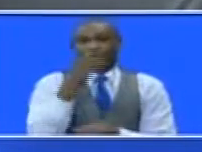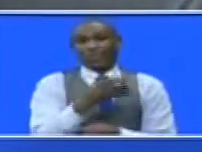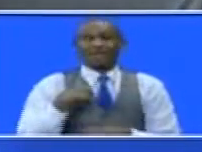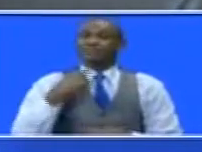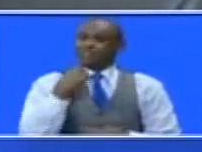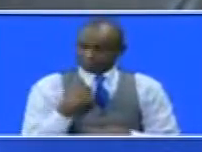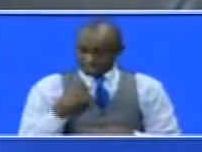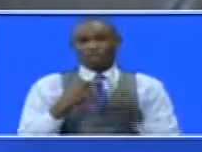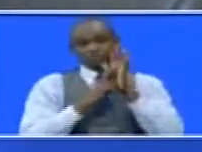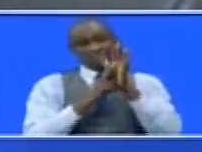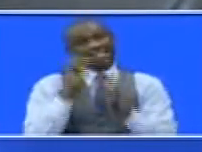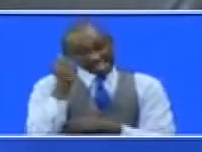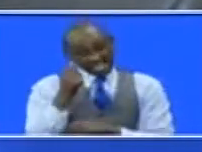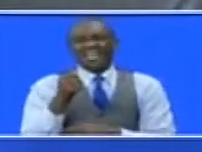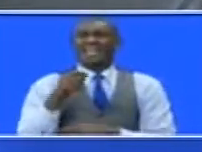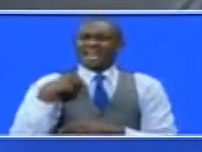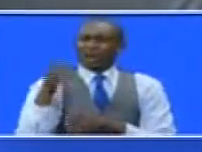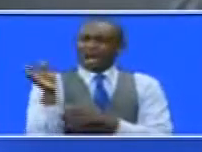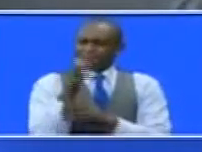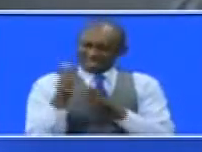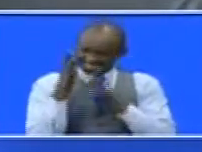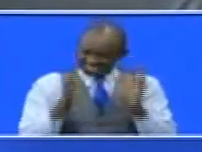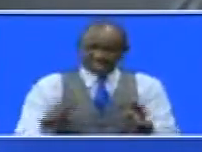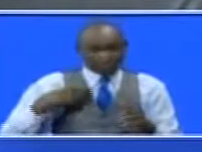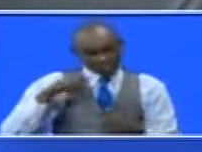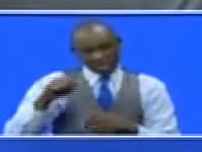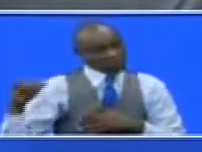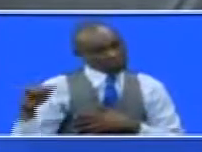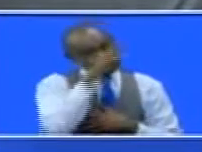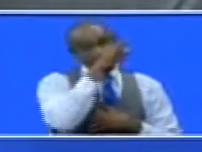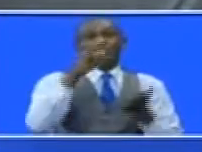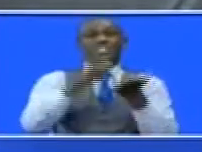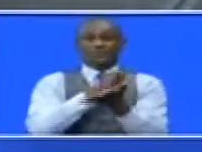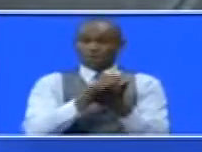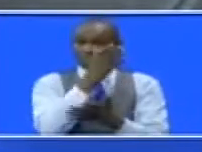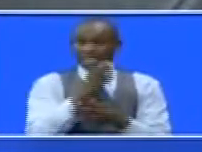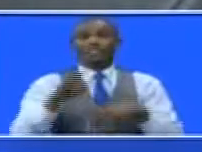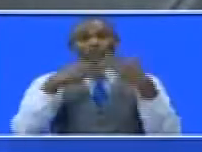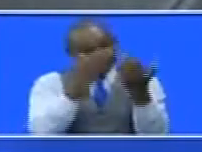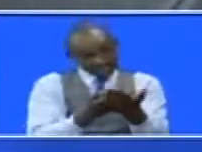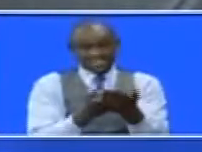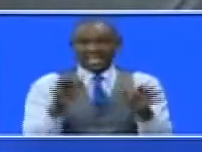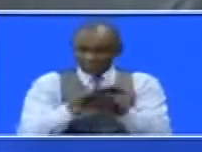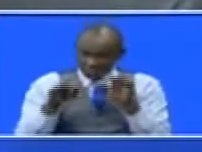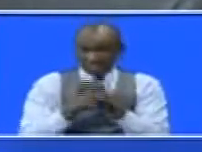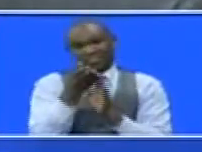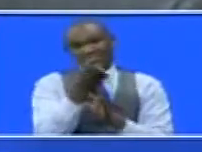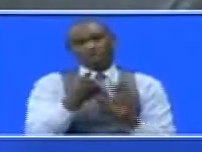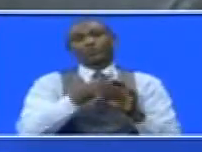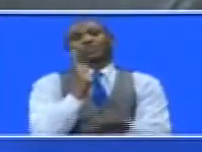Kenya. Ambassador Amina will take the next flight to New York and present those instruments for